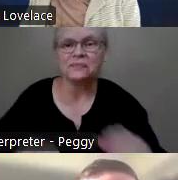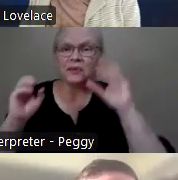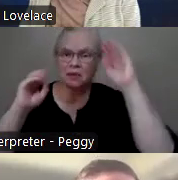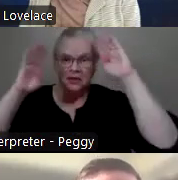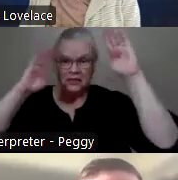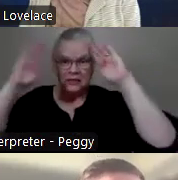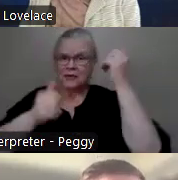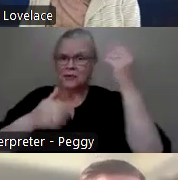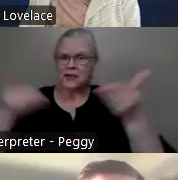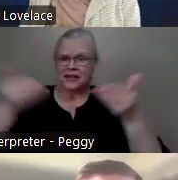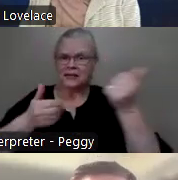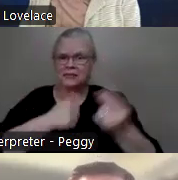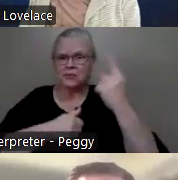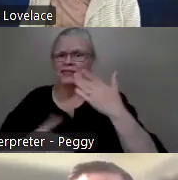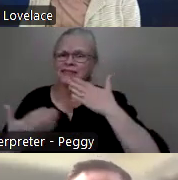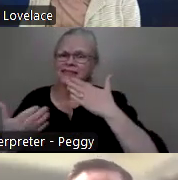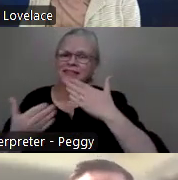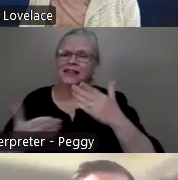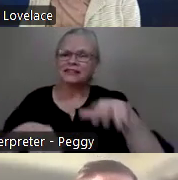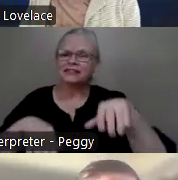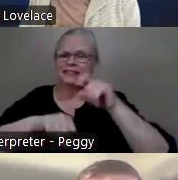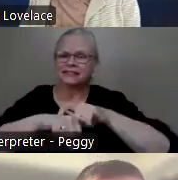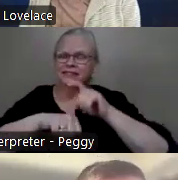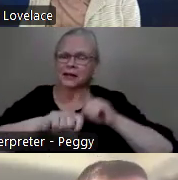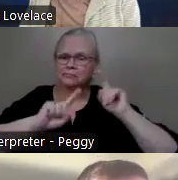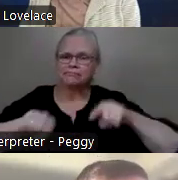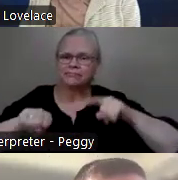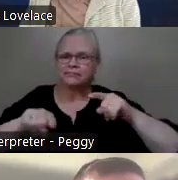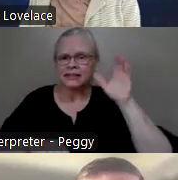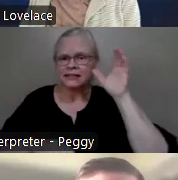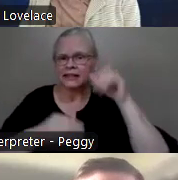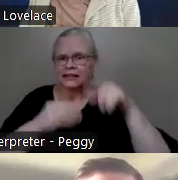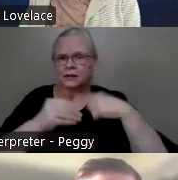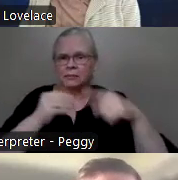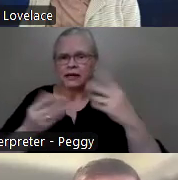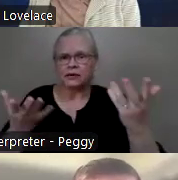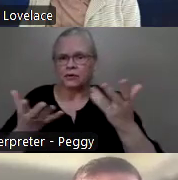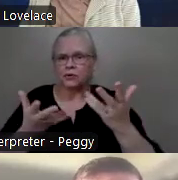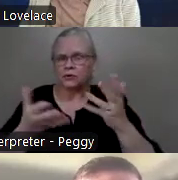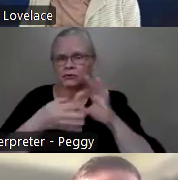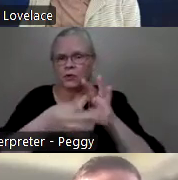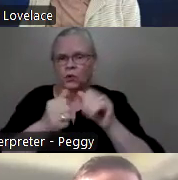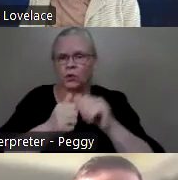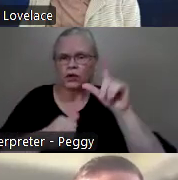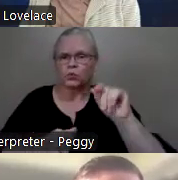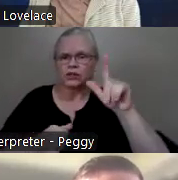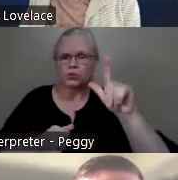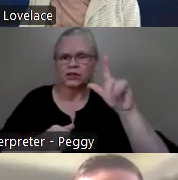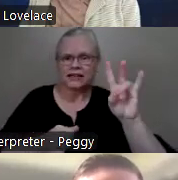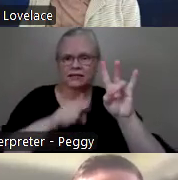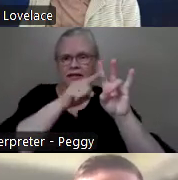Oh, welcome everybody. I want to thank you all for taking your time today to hear about where we landed with our 2027